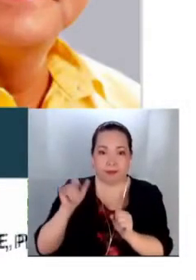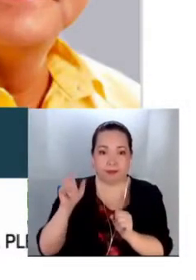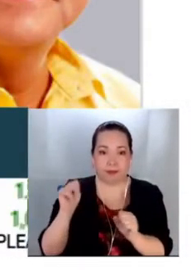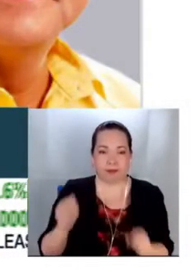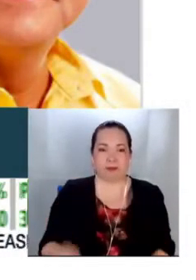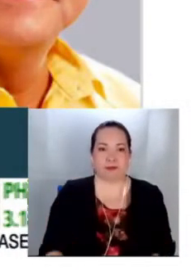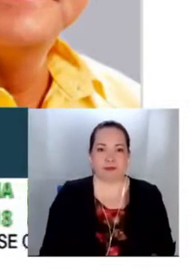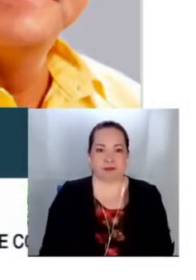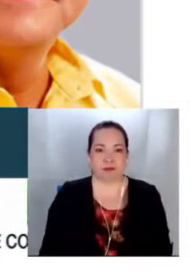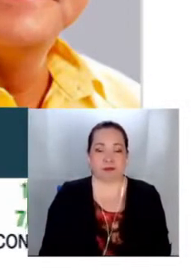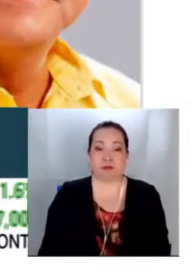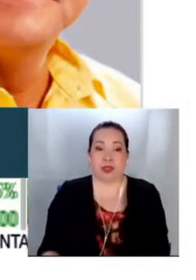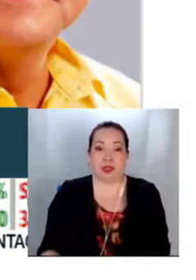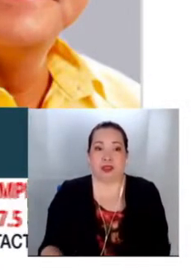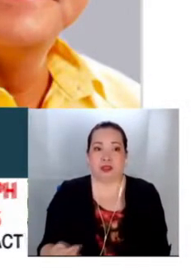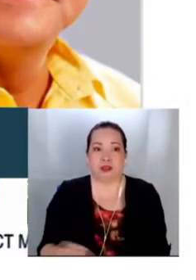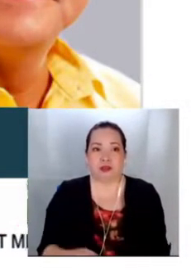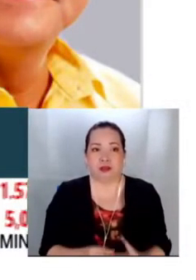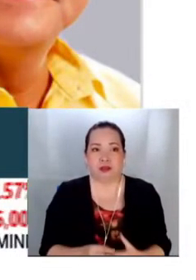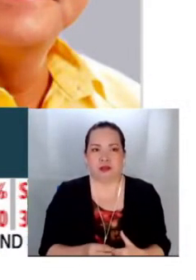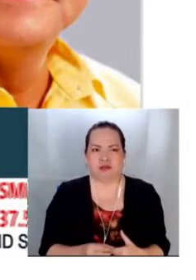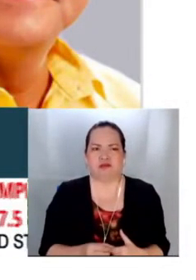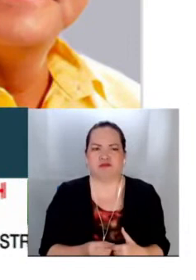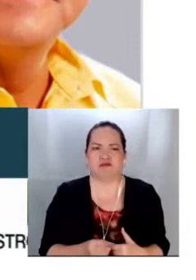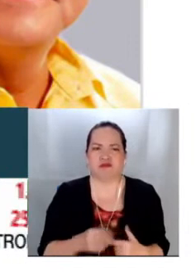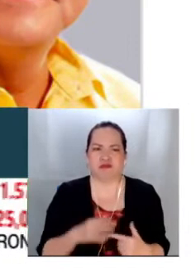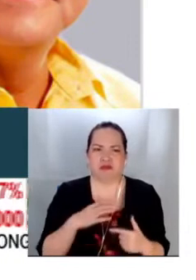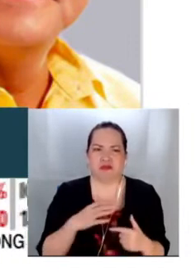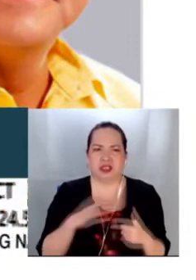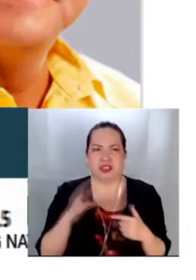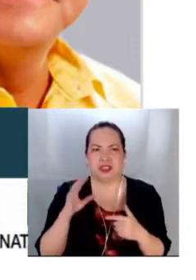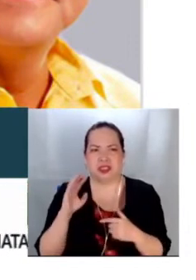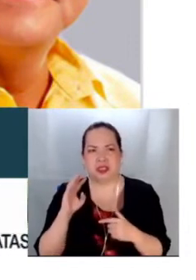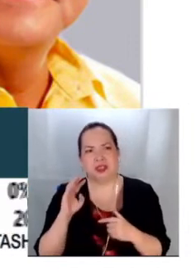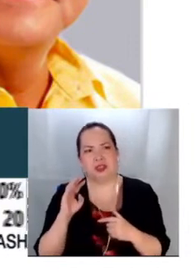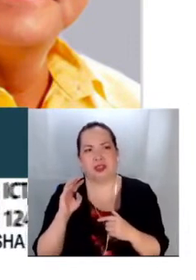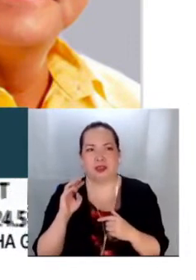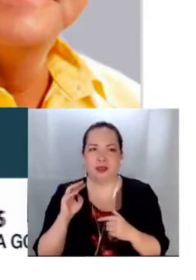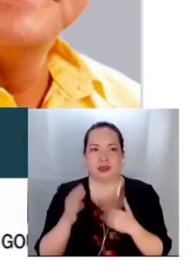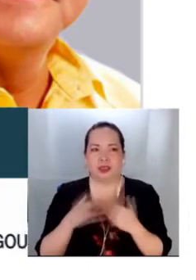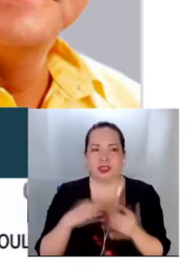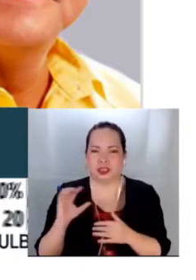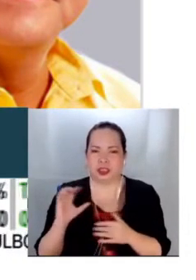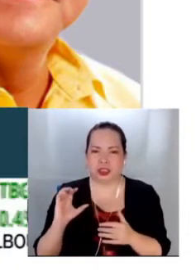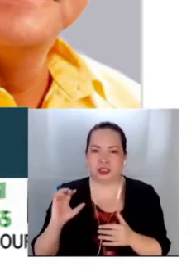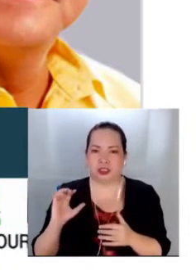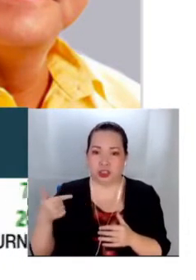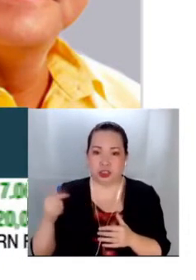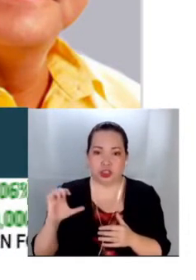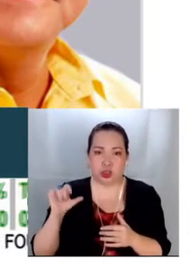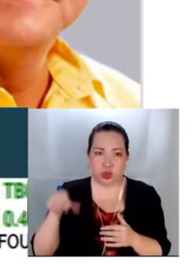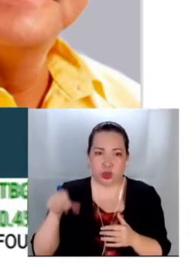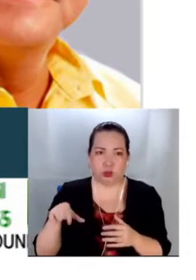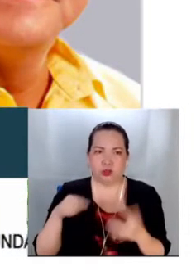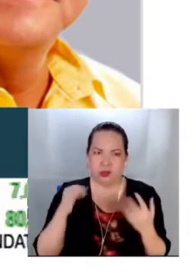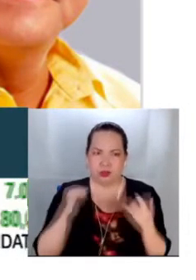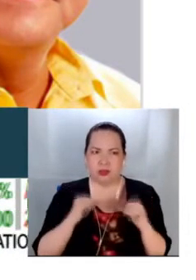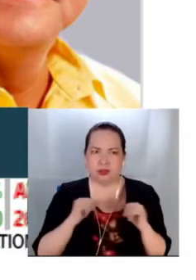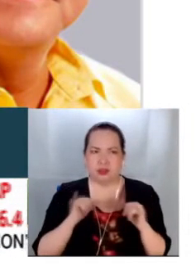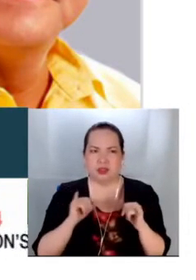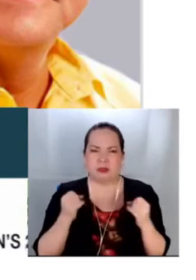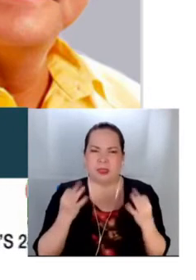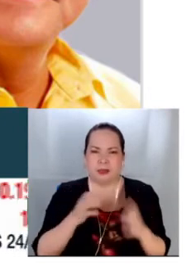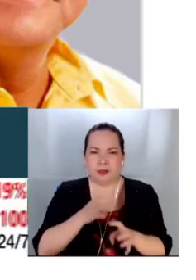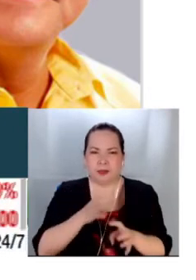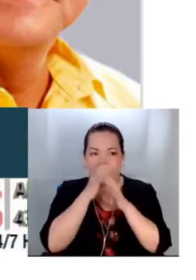Maski in GC kami, marami rin kaming restrictions pa. I think it's good for business